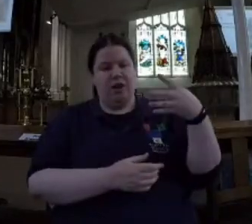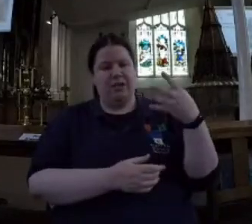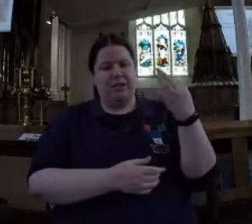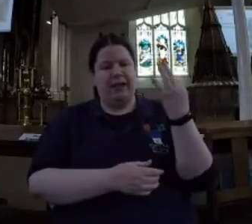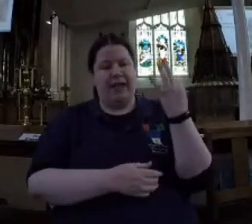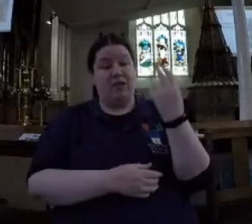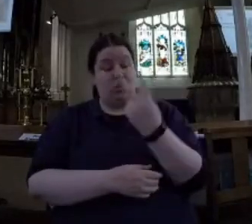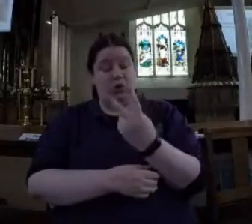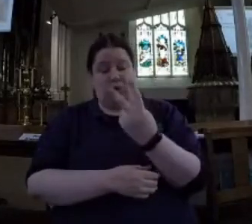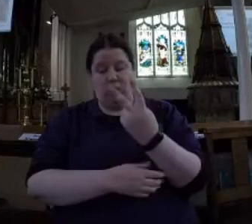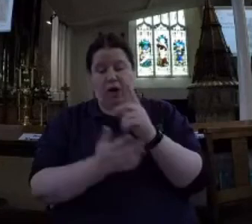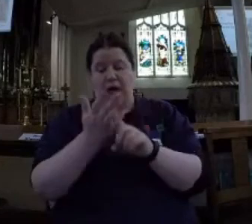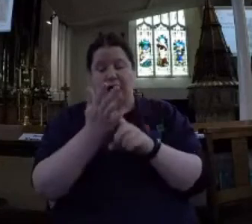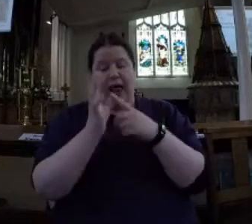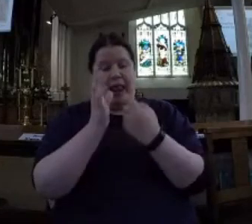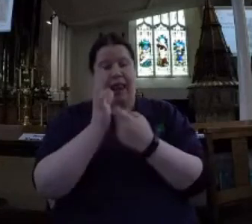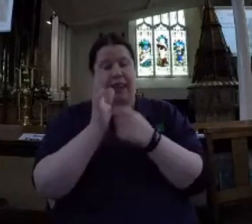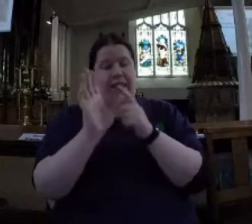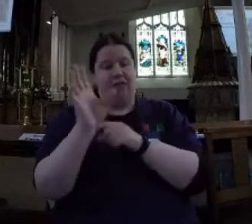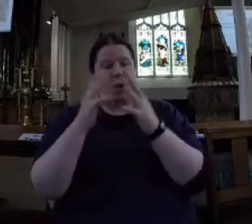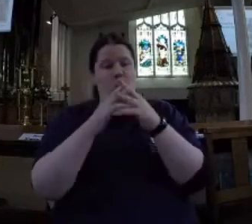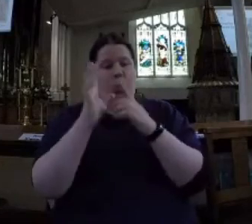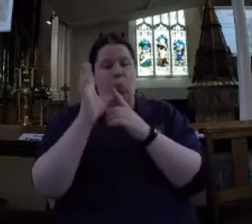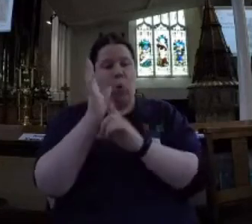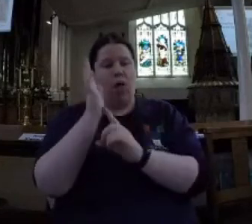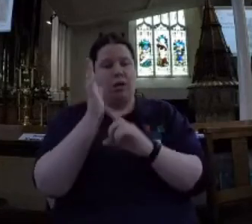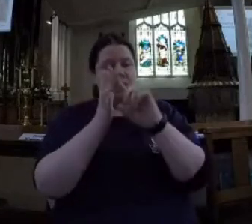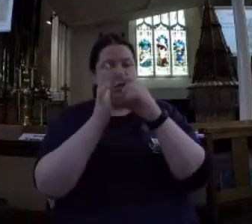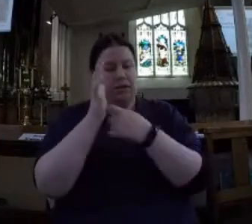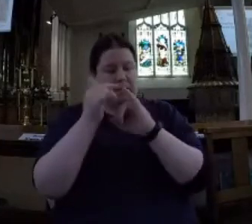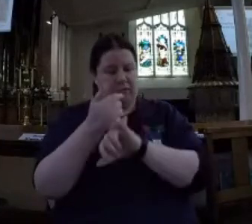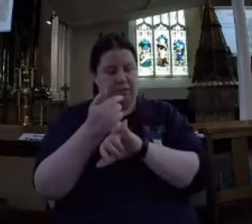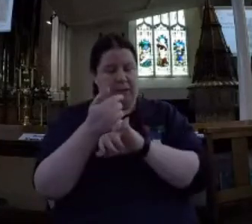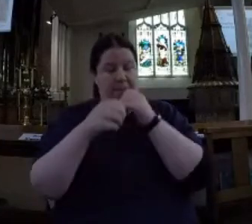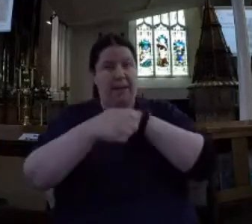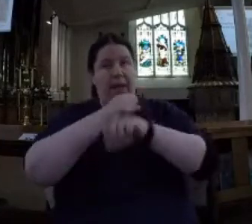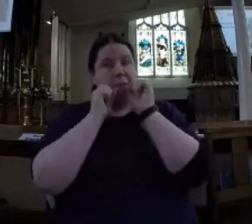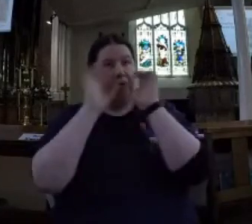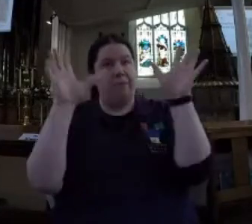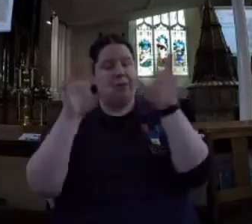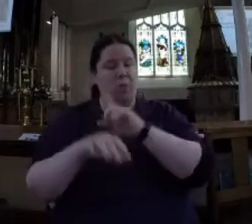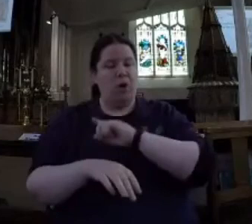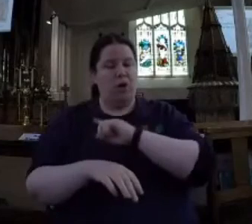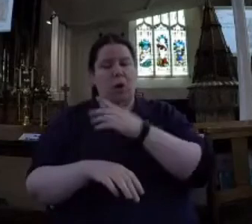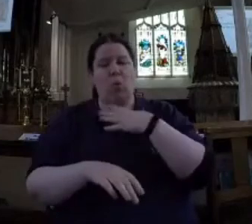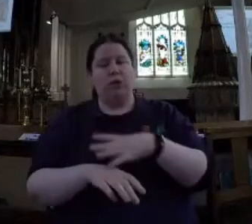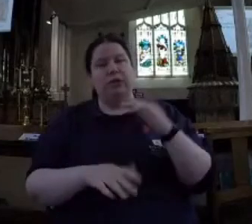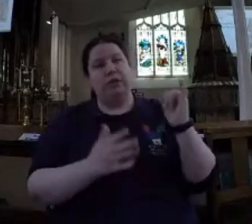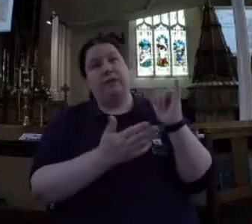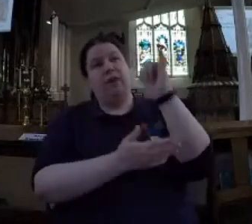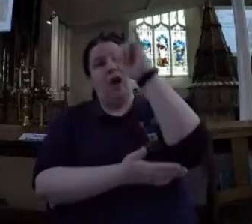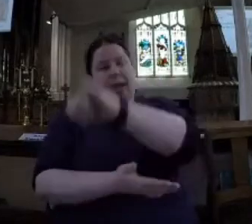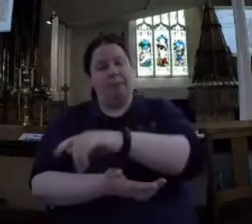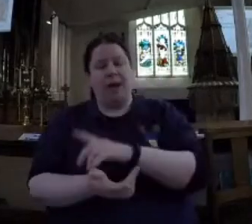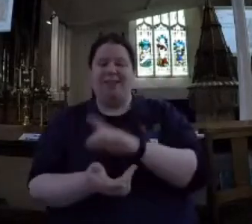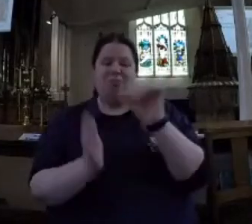1982, Larry Walters shot to fame. He'd always wanted to fly, but unfortunately, because he had